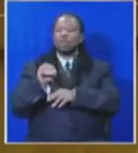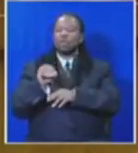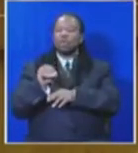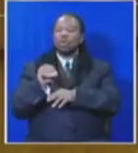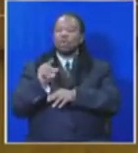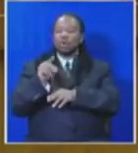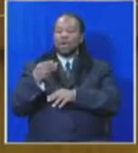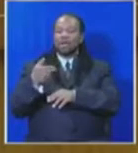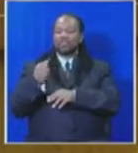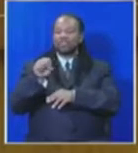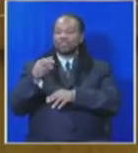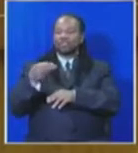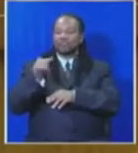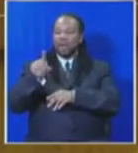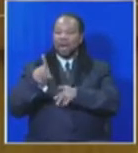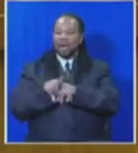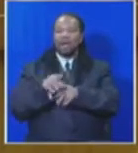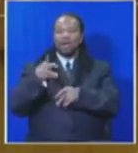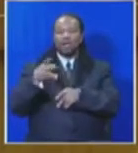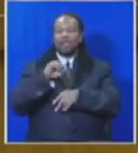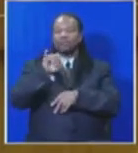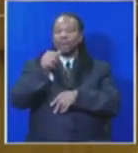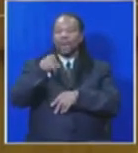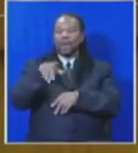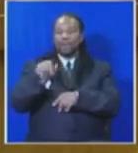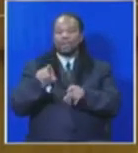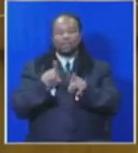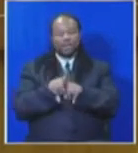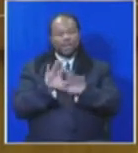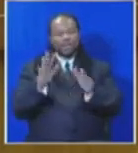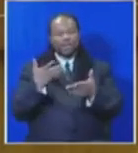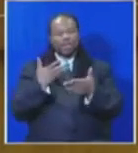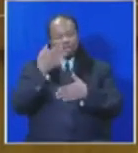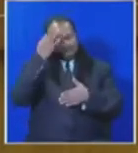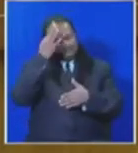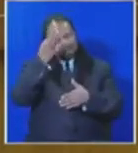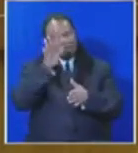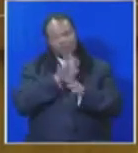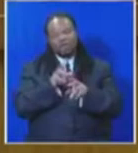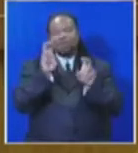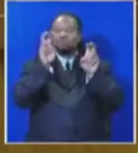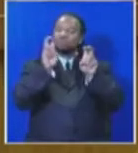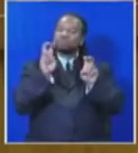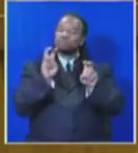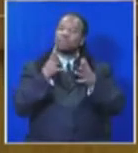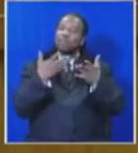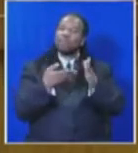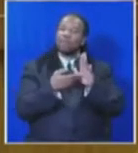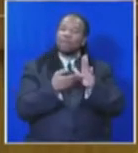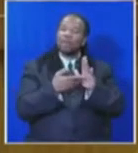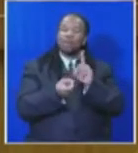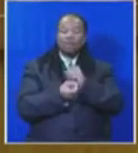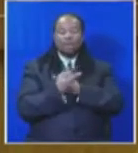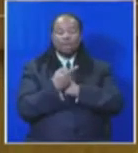German government made far-reaching changes to the country's energy policy, with Chancellor Angela Merkel saying the events in